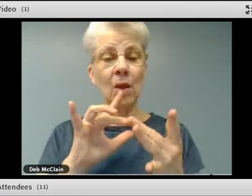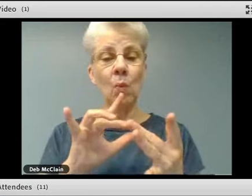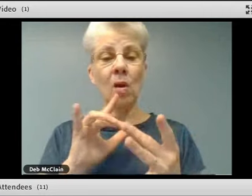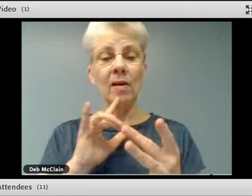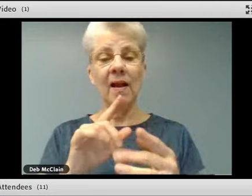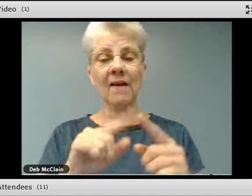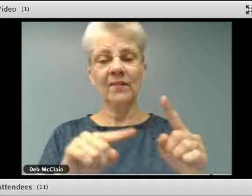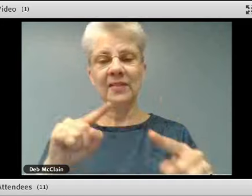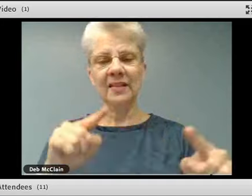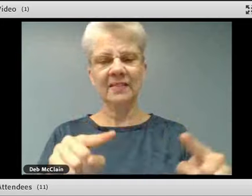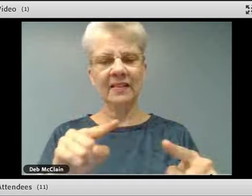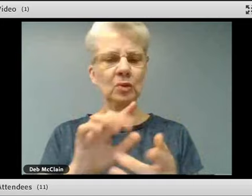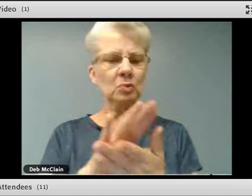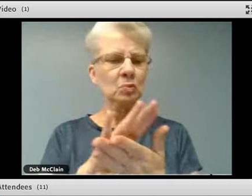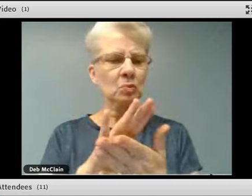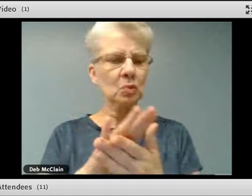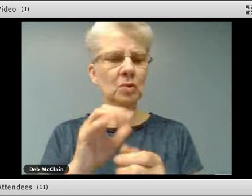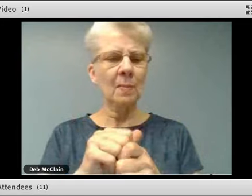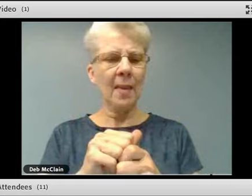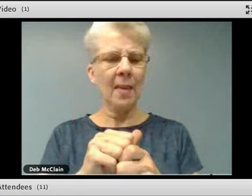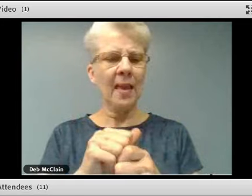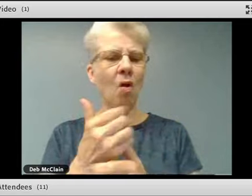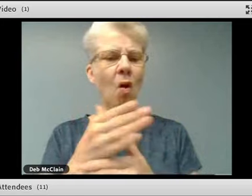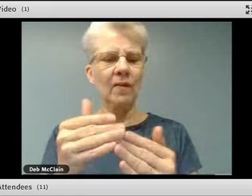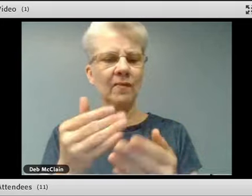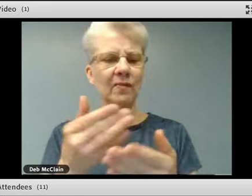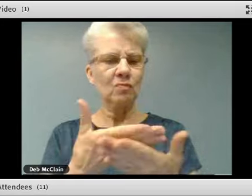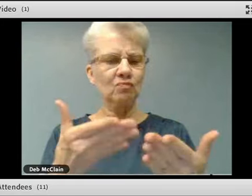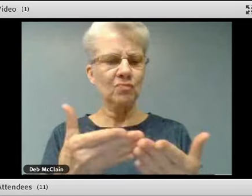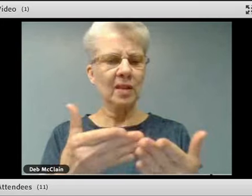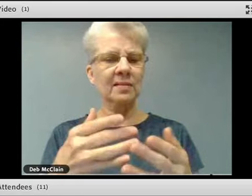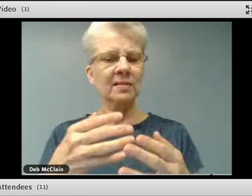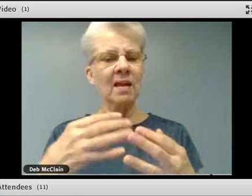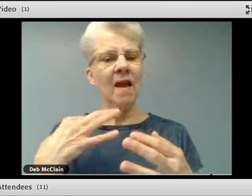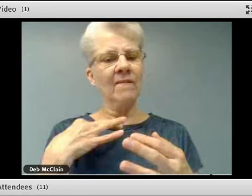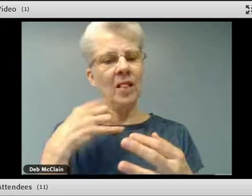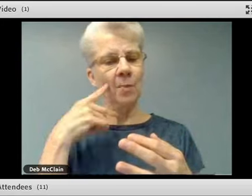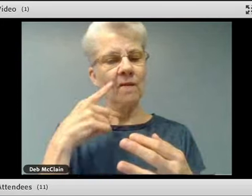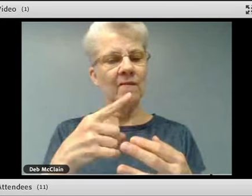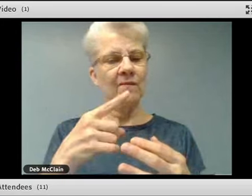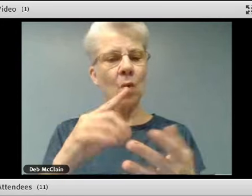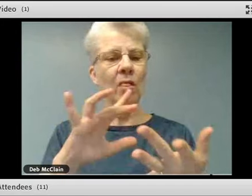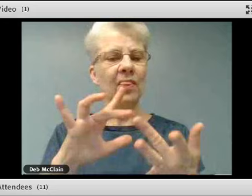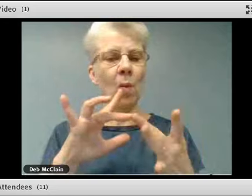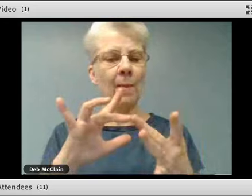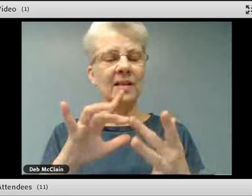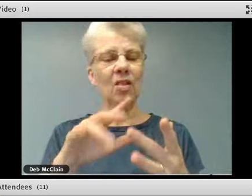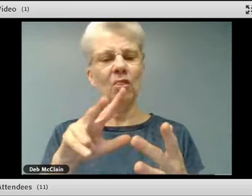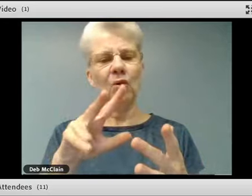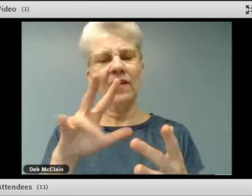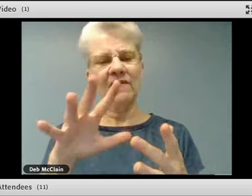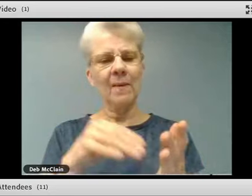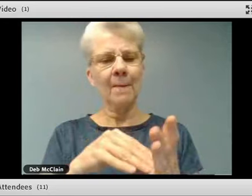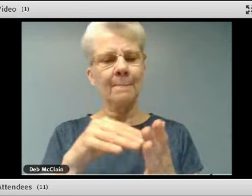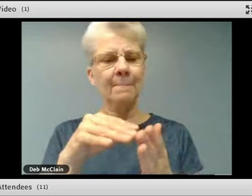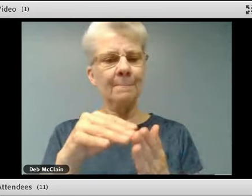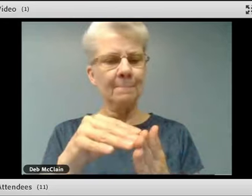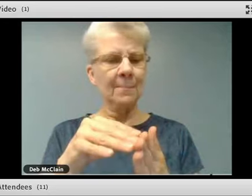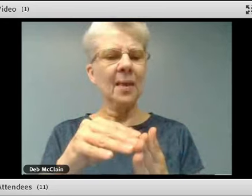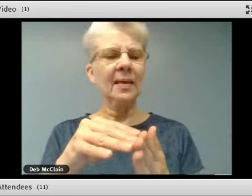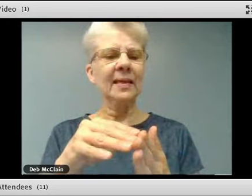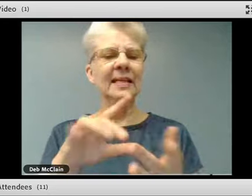these institutions who make their content available through a single website. There are currently about 35 million digital objects available